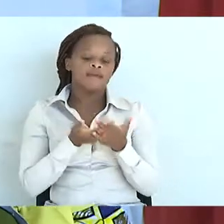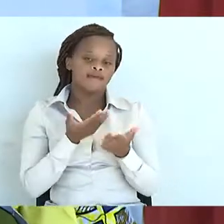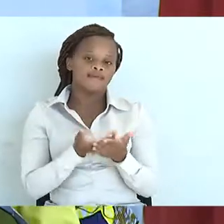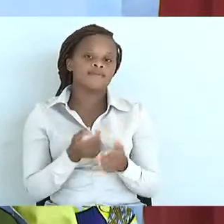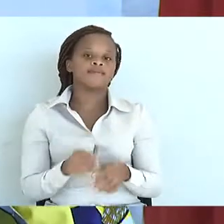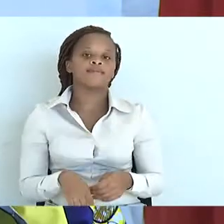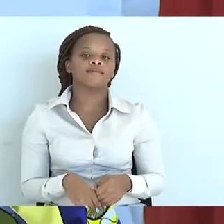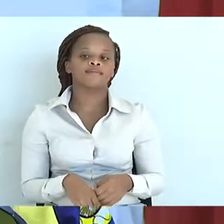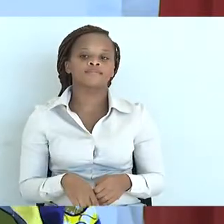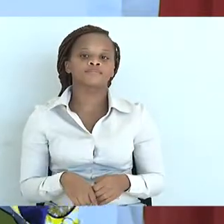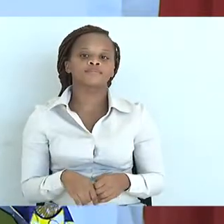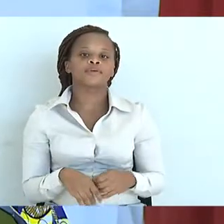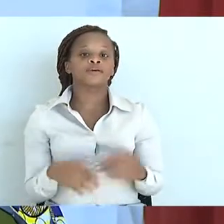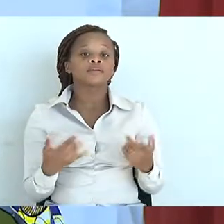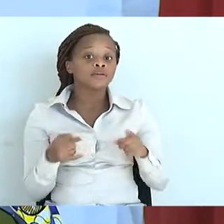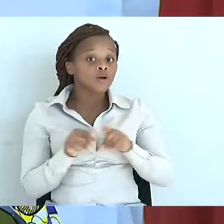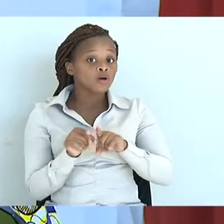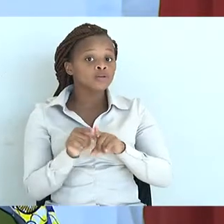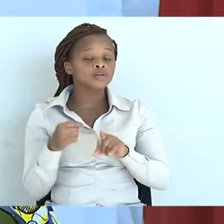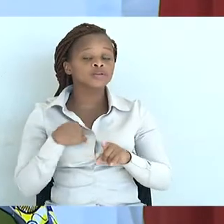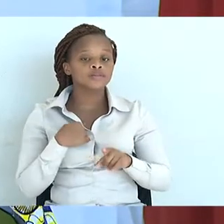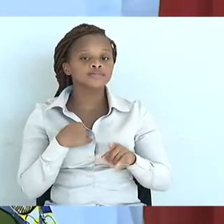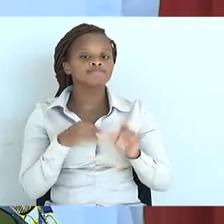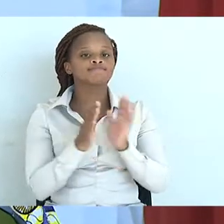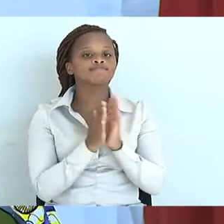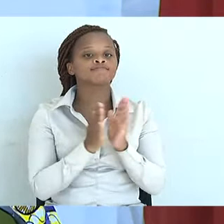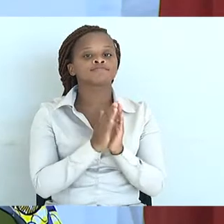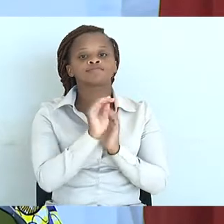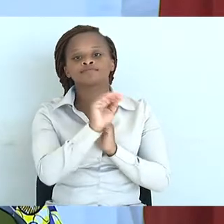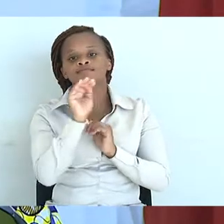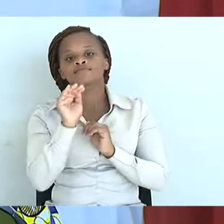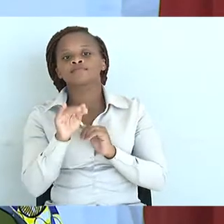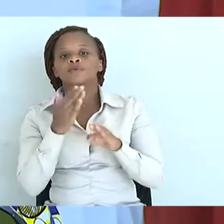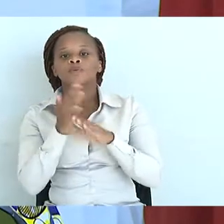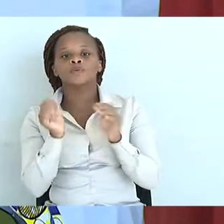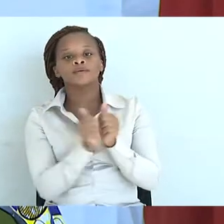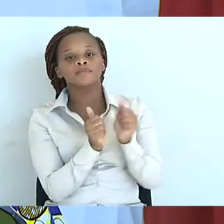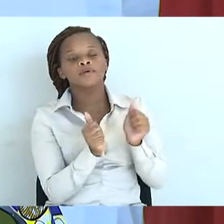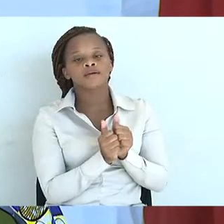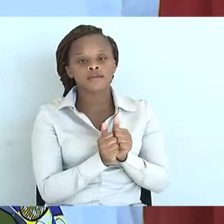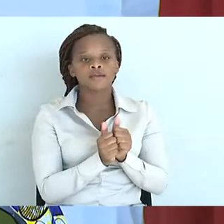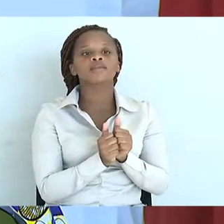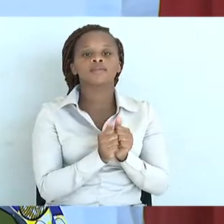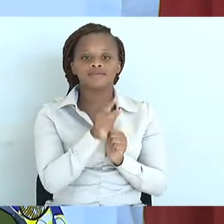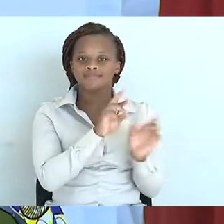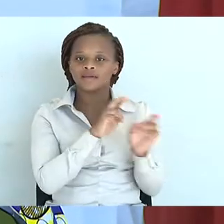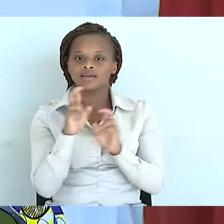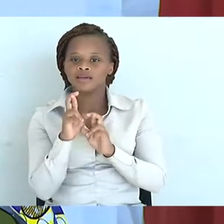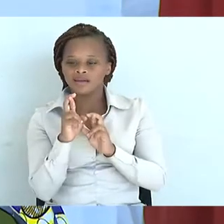We request the colleagues to be ready with the roving mics